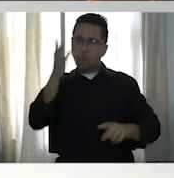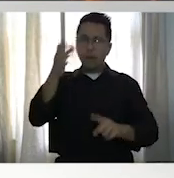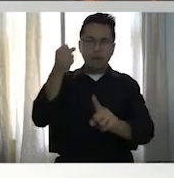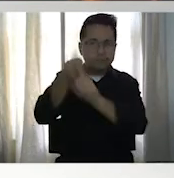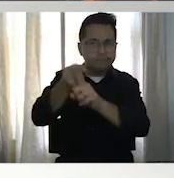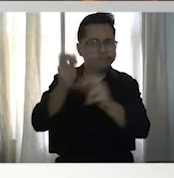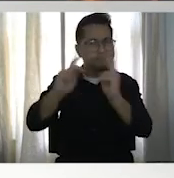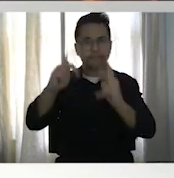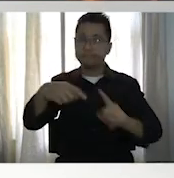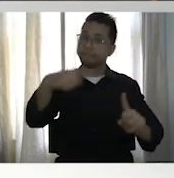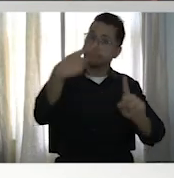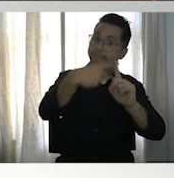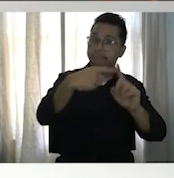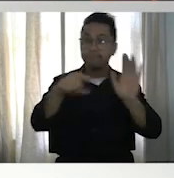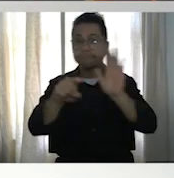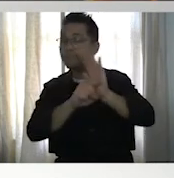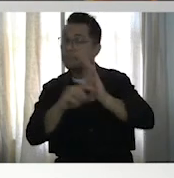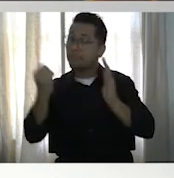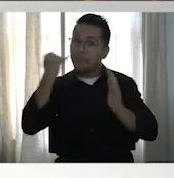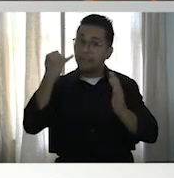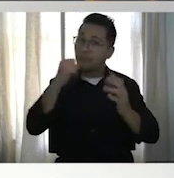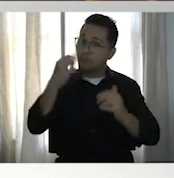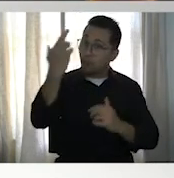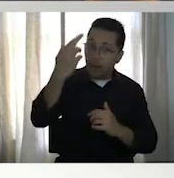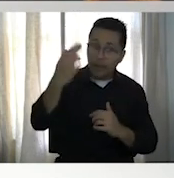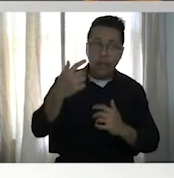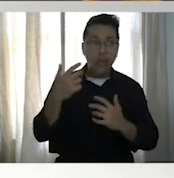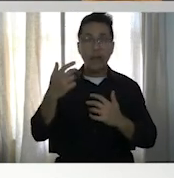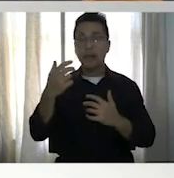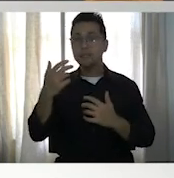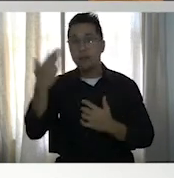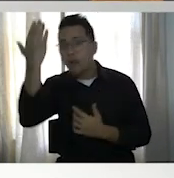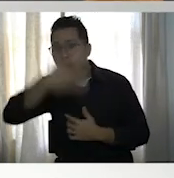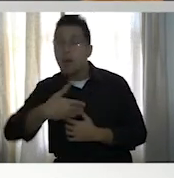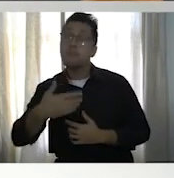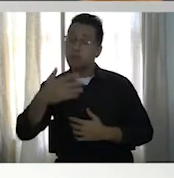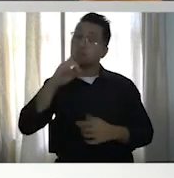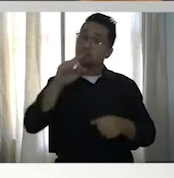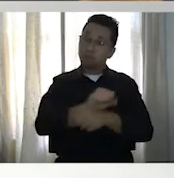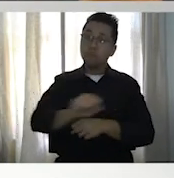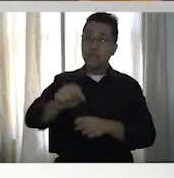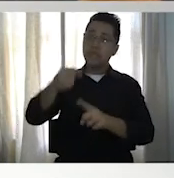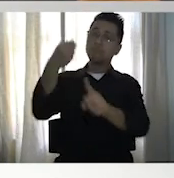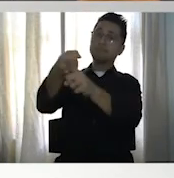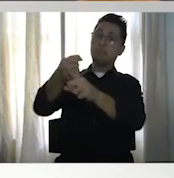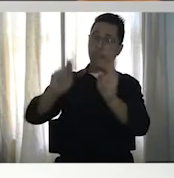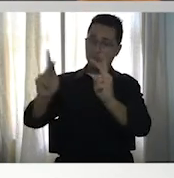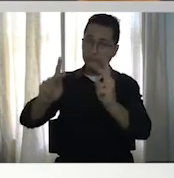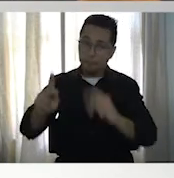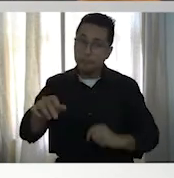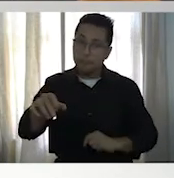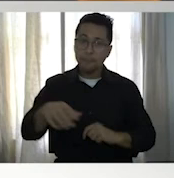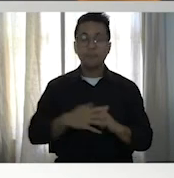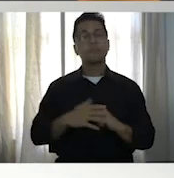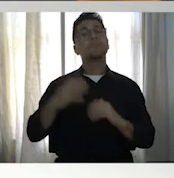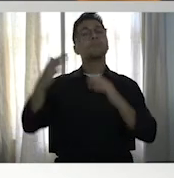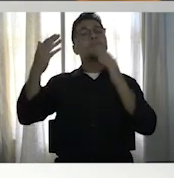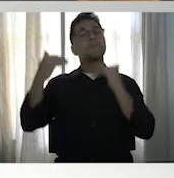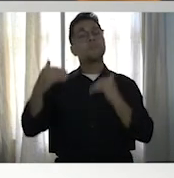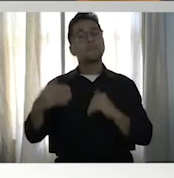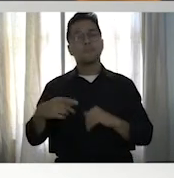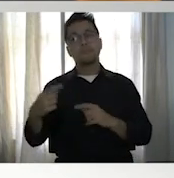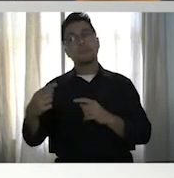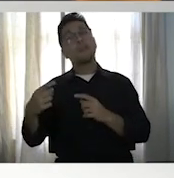or negatively, whether you realize it or not, or whether you want to or not, but you do. And on the other hand, quickly,